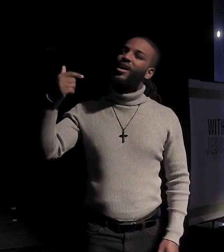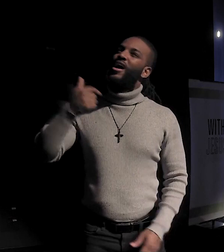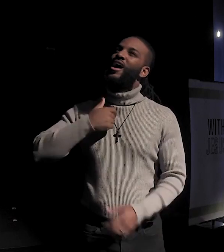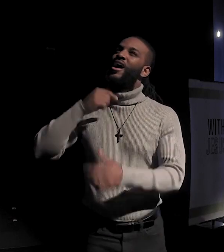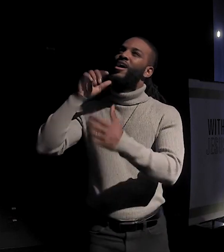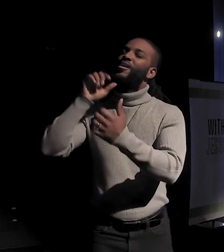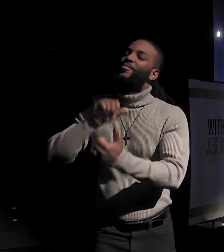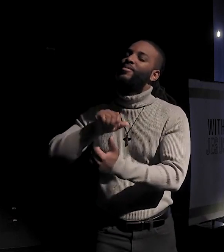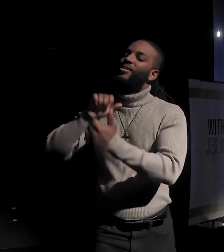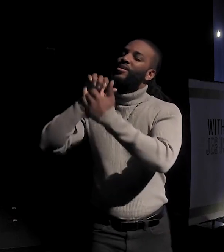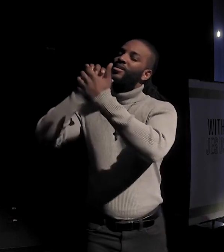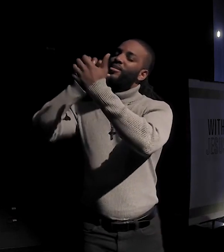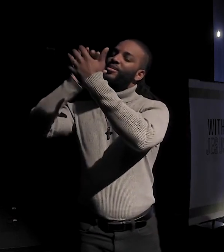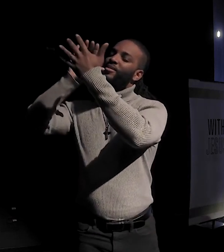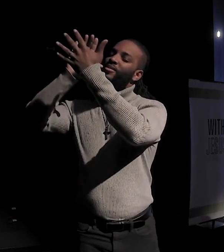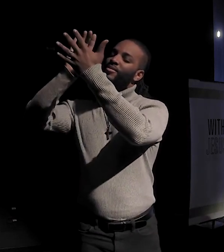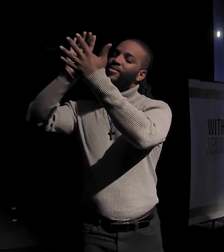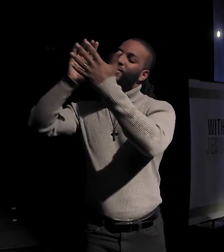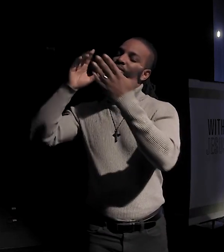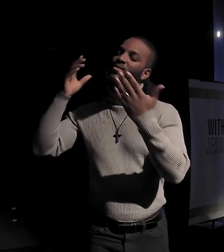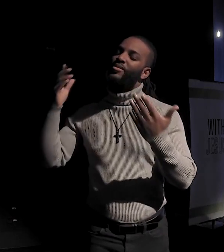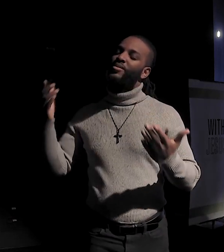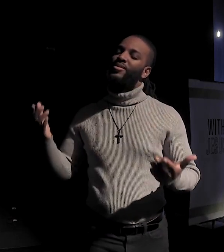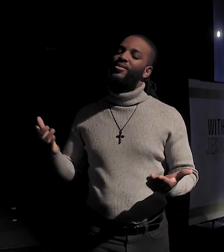God, I'm lost without you.